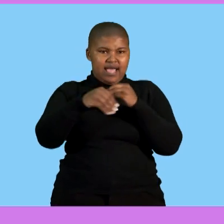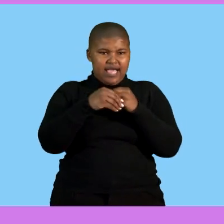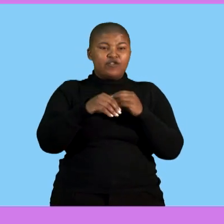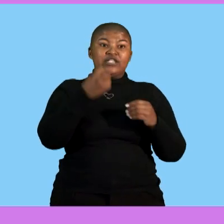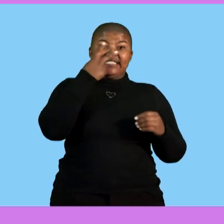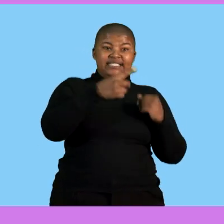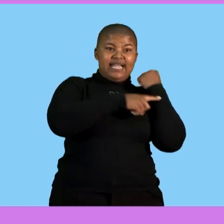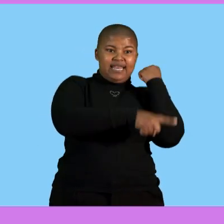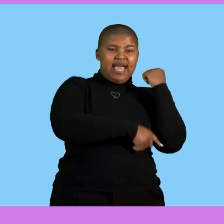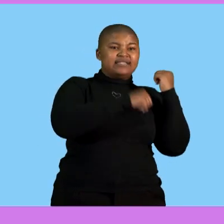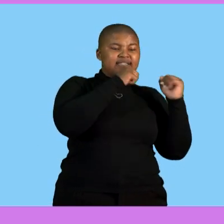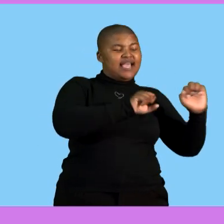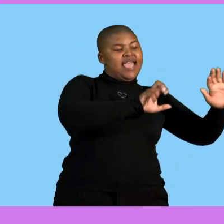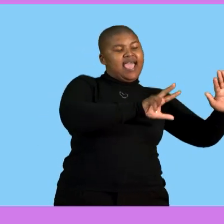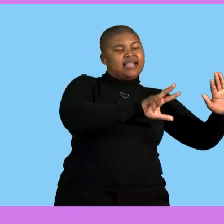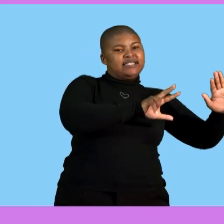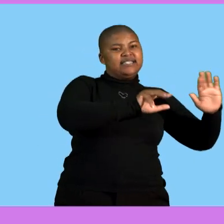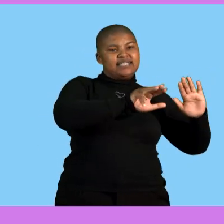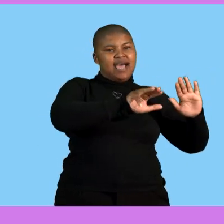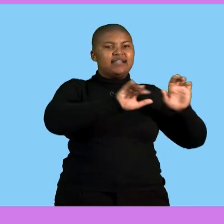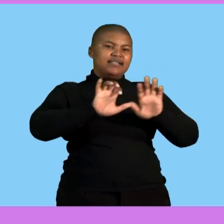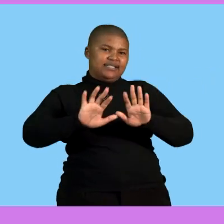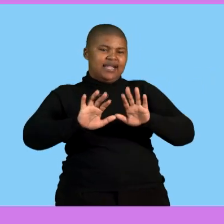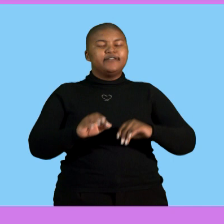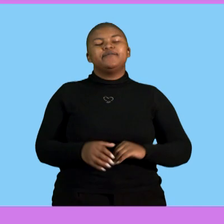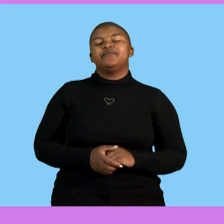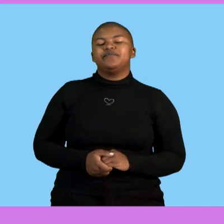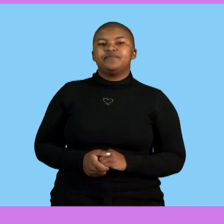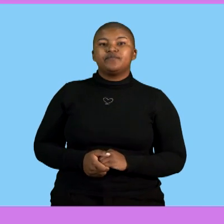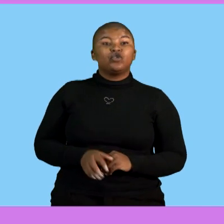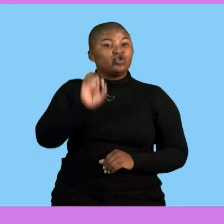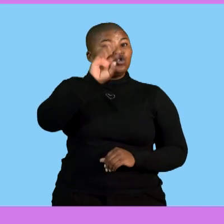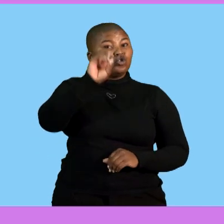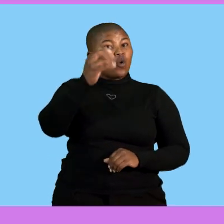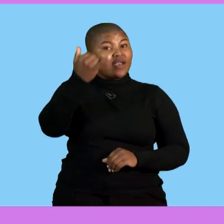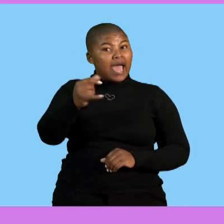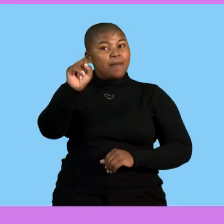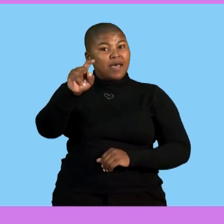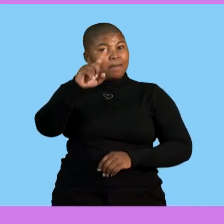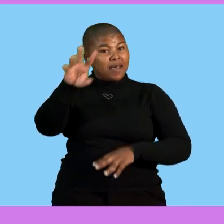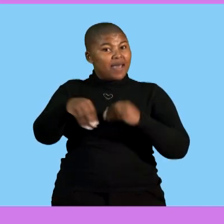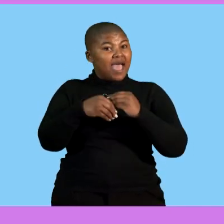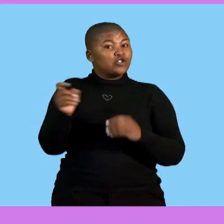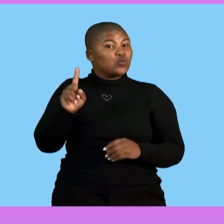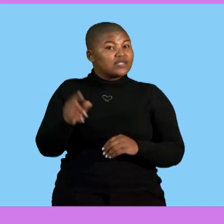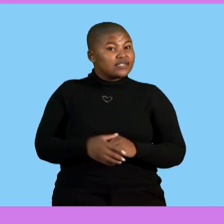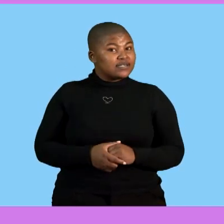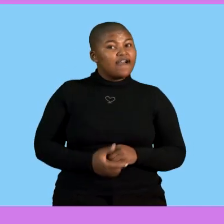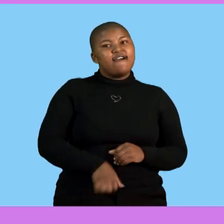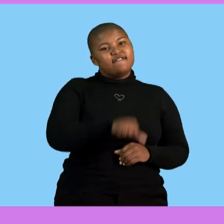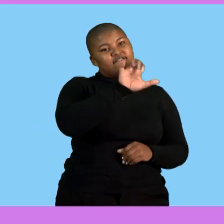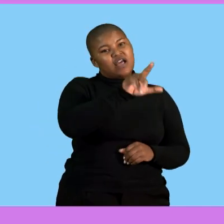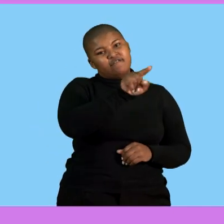So that it allows the last one, as it says 8 to 10. So our interval on this one, it can